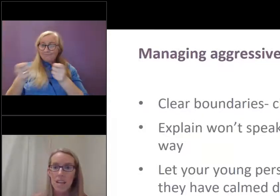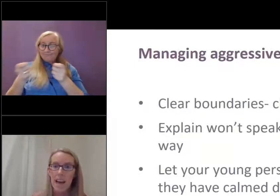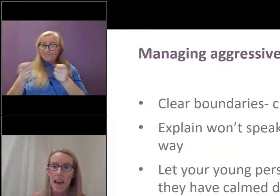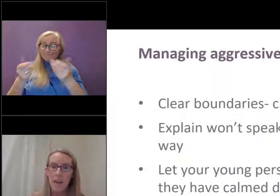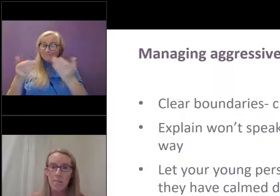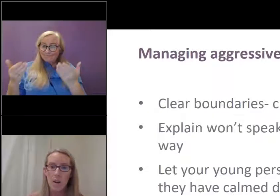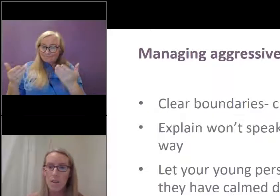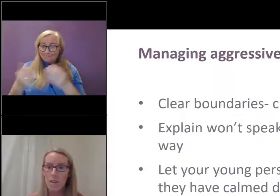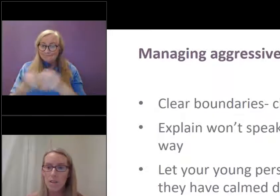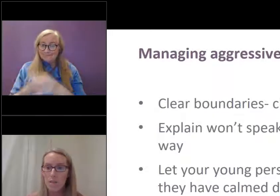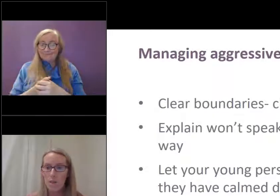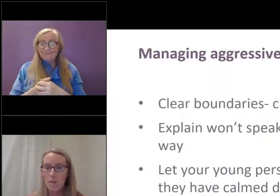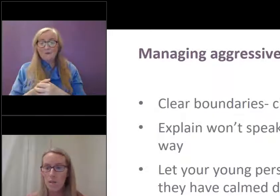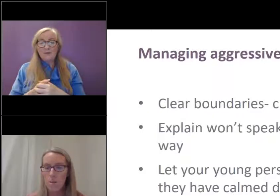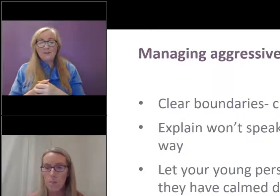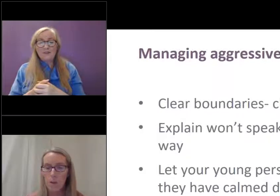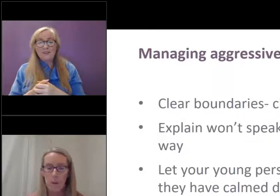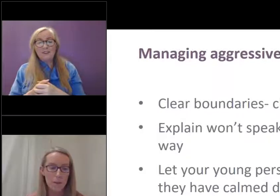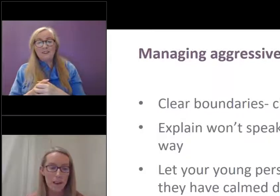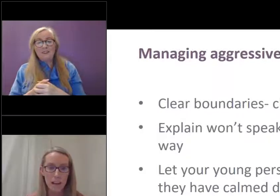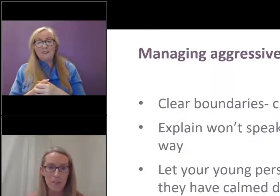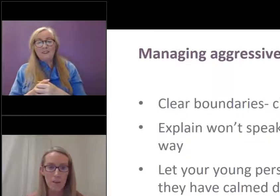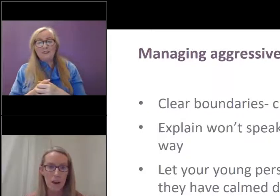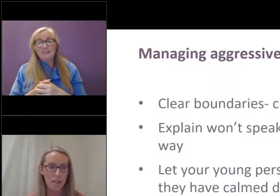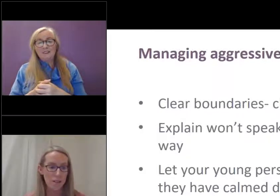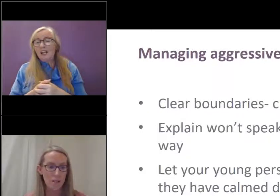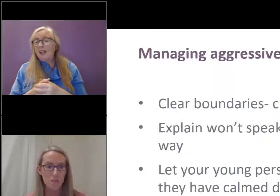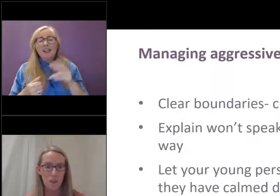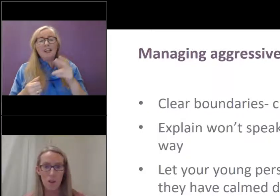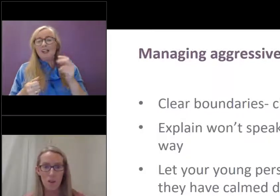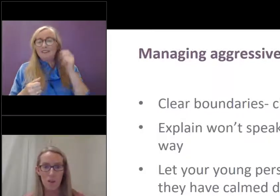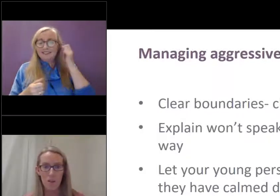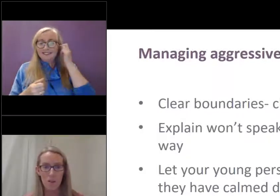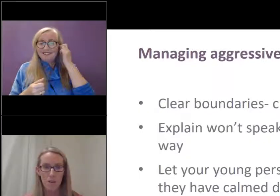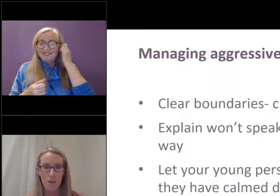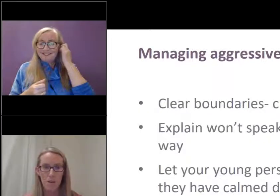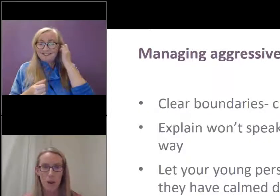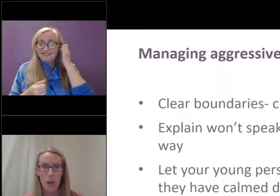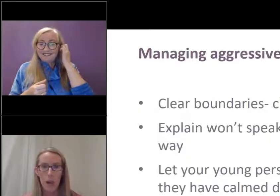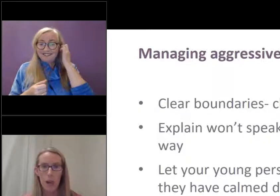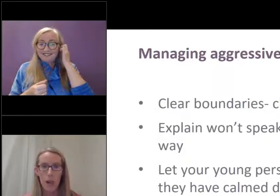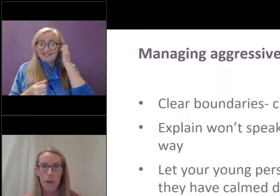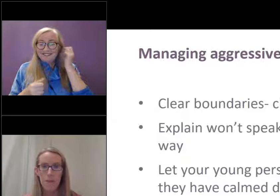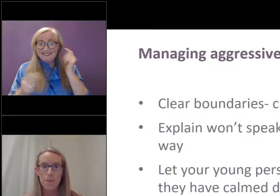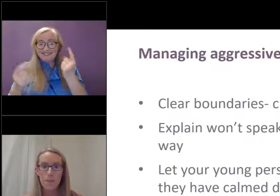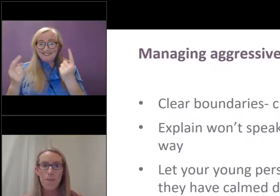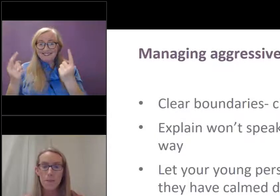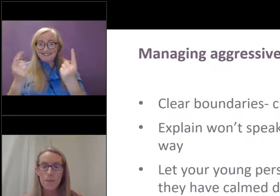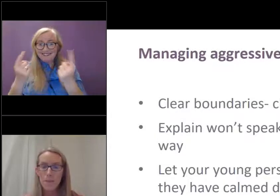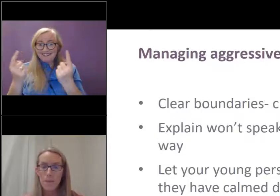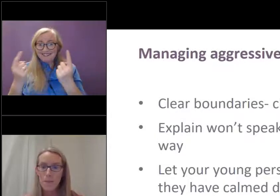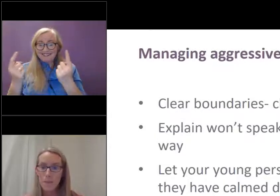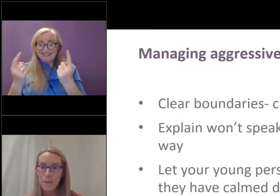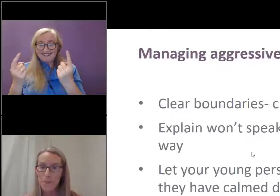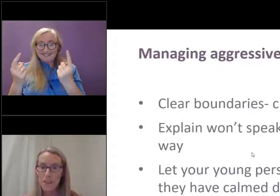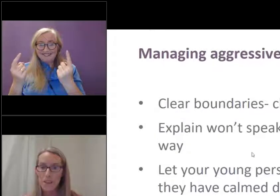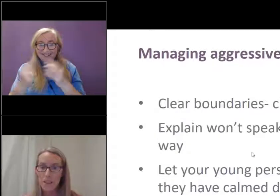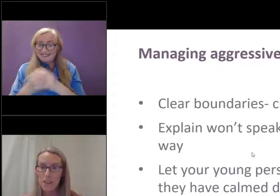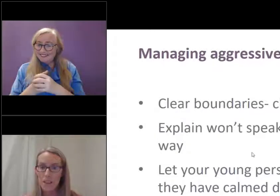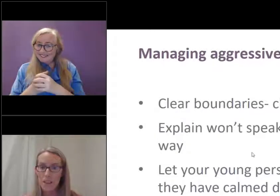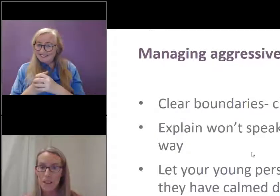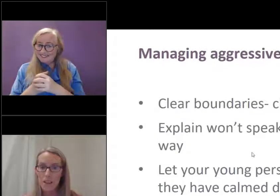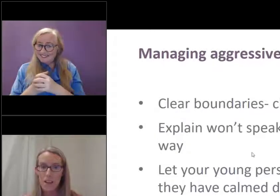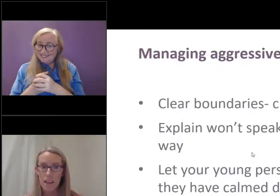Yeah. So don't be worried about asking questions. And we just sort of wanted to touch on it briefly. It's not a common